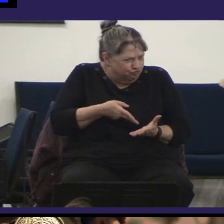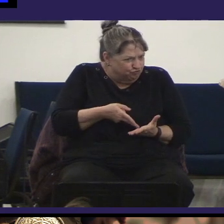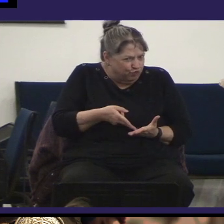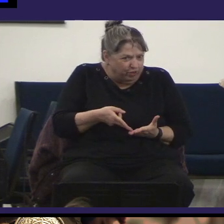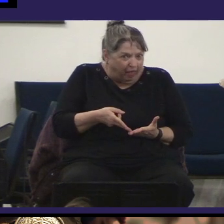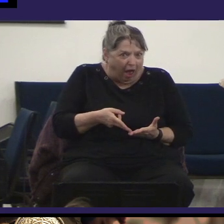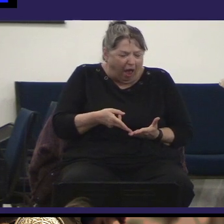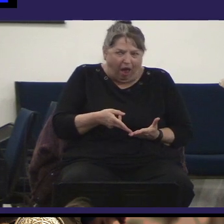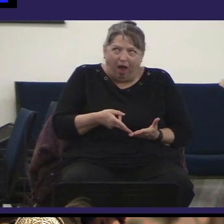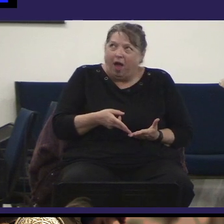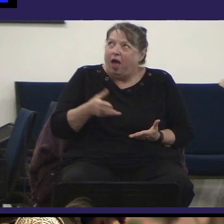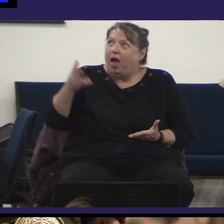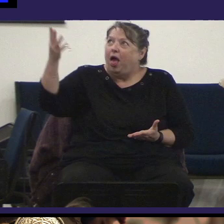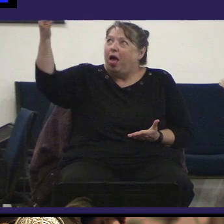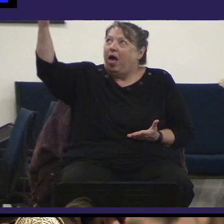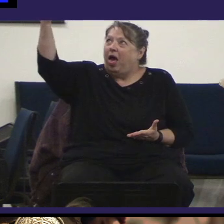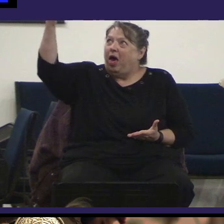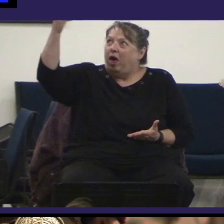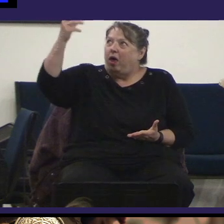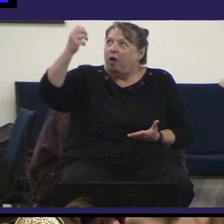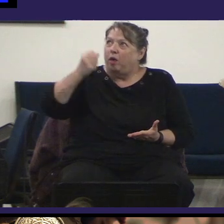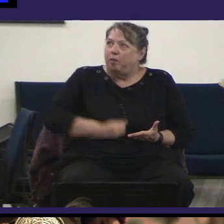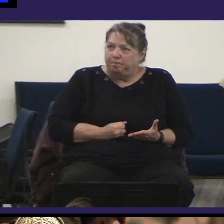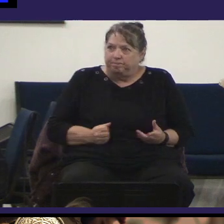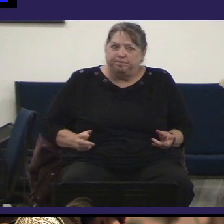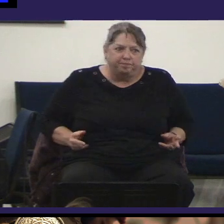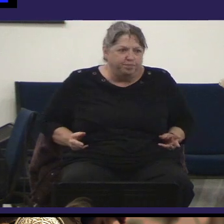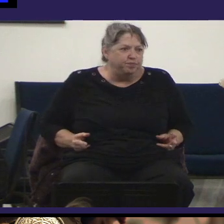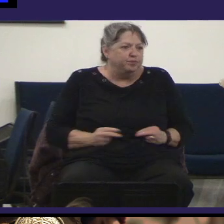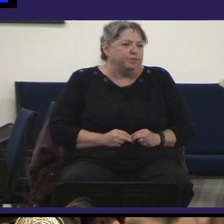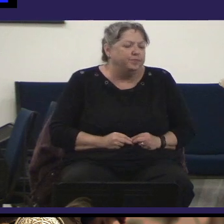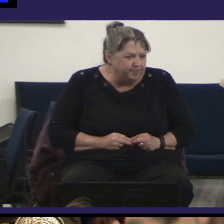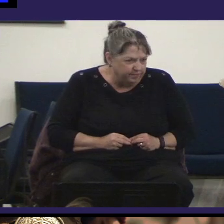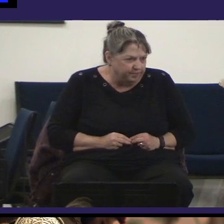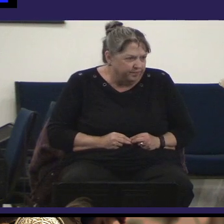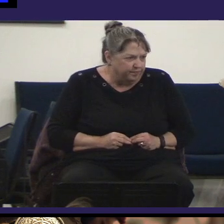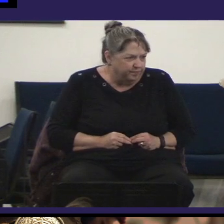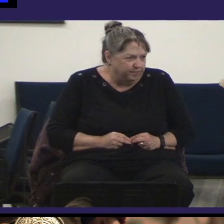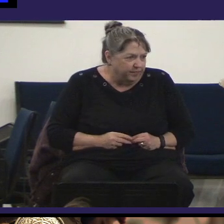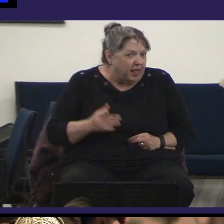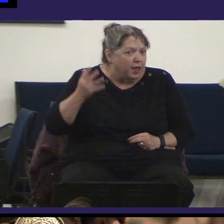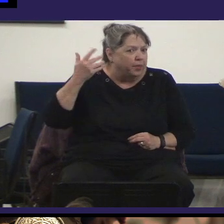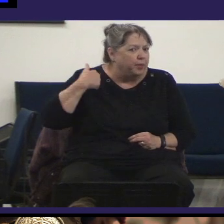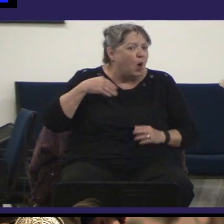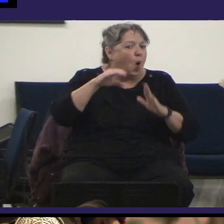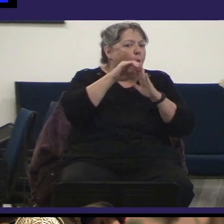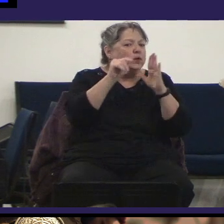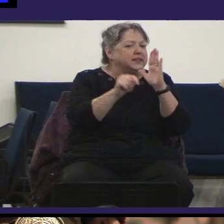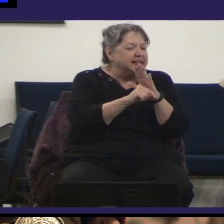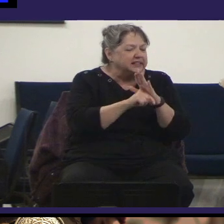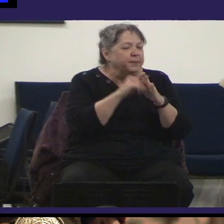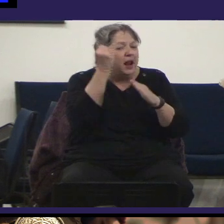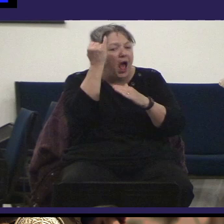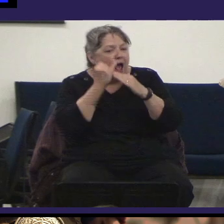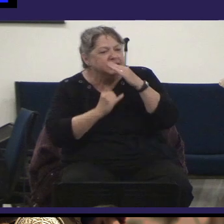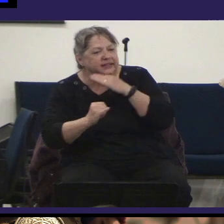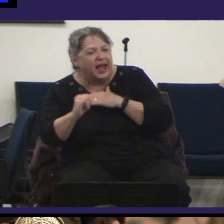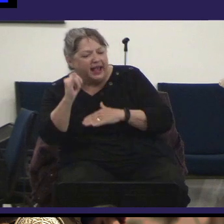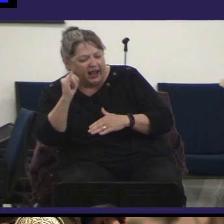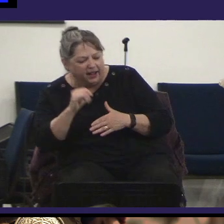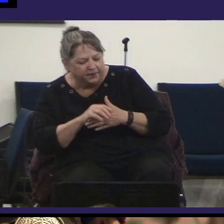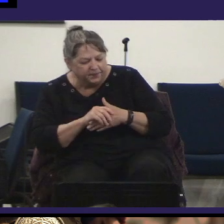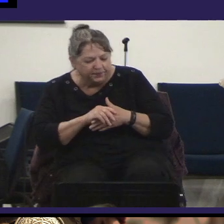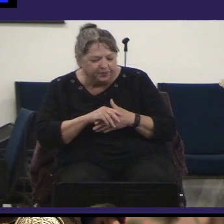Isaiah 11 in verse 5, there is a prophetic picture, a messianic picture of Jesus